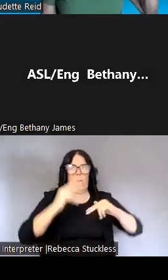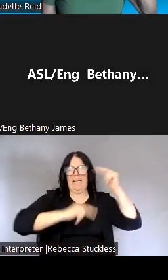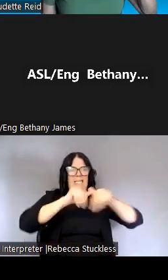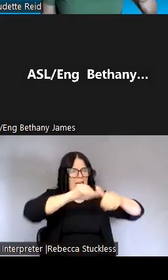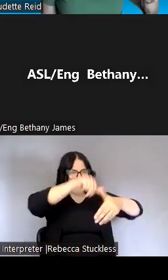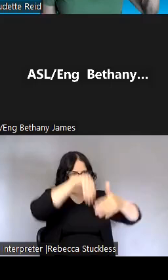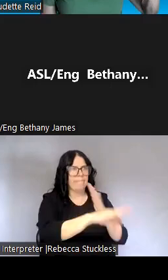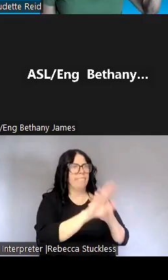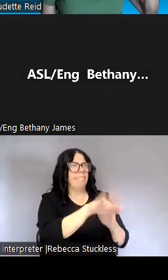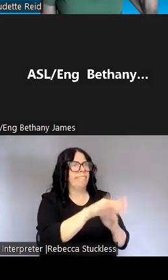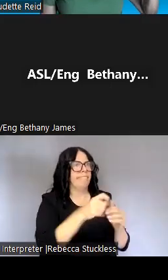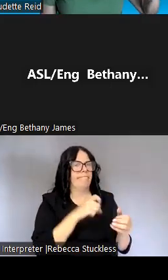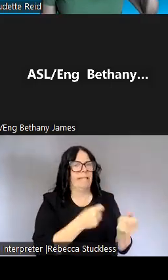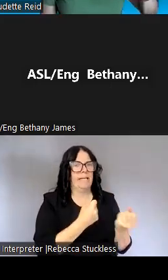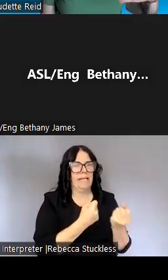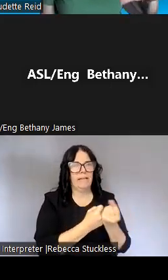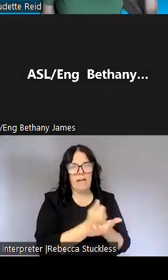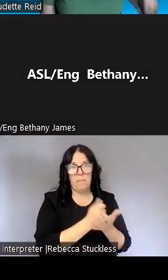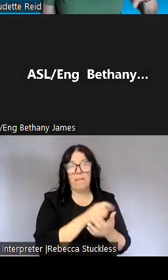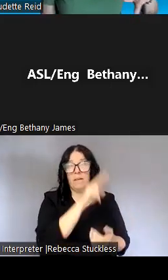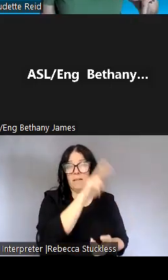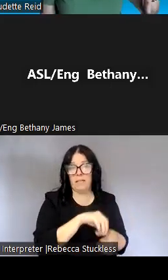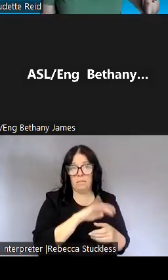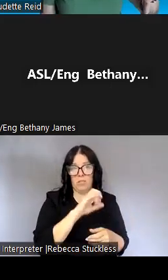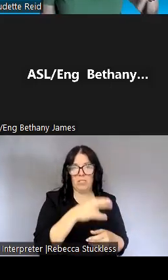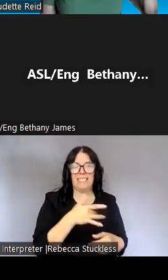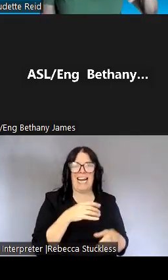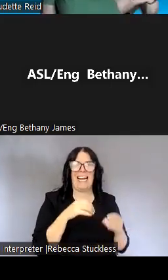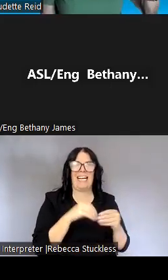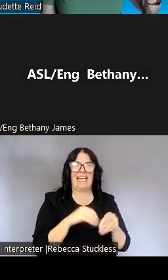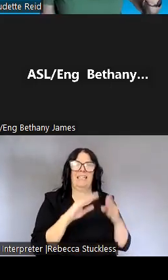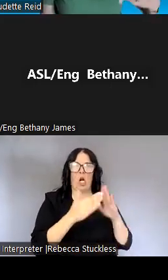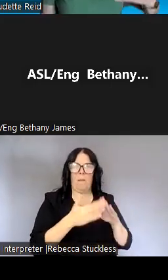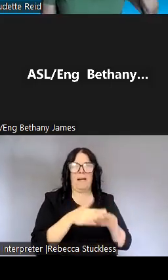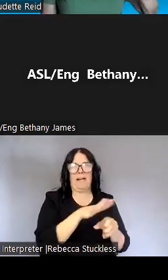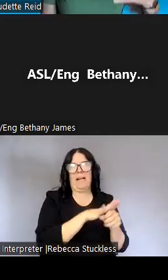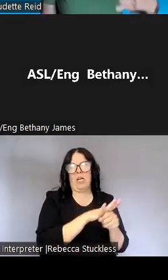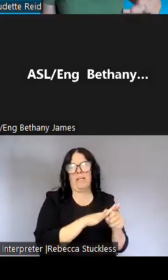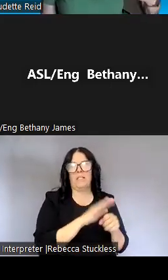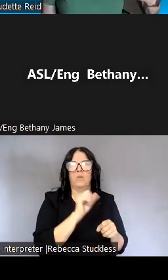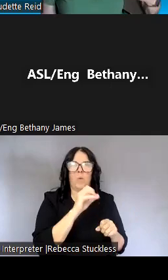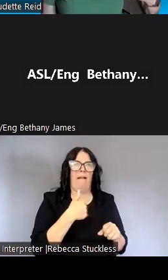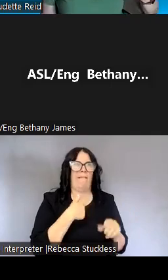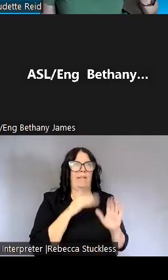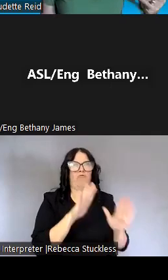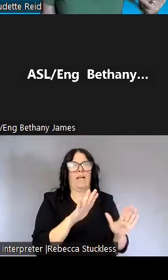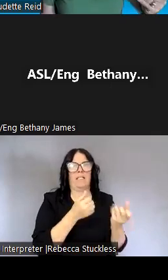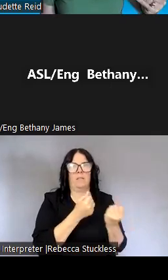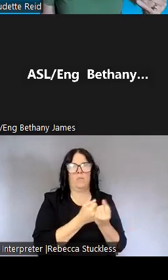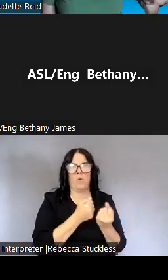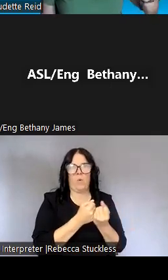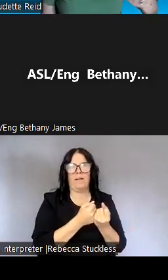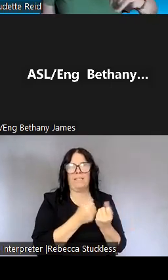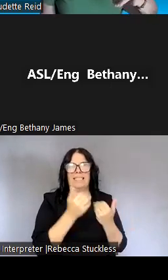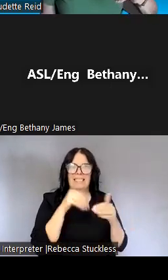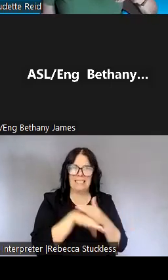And if you notice the ones in Michigan, they're all in urban areas. So it has great support face to